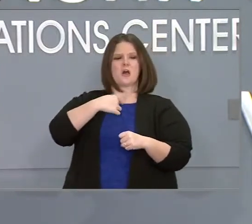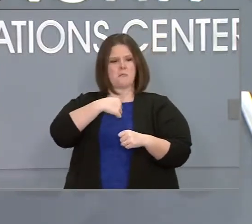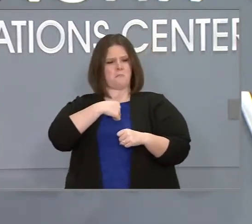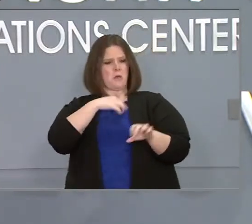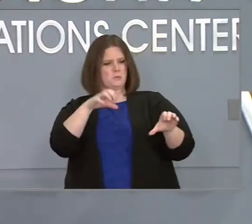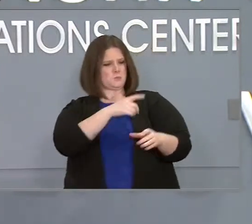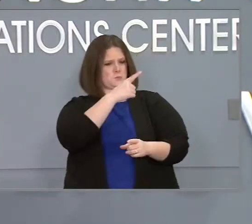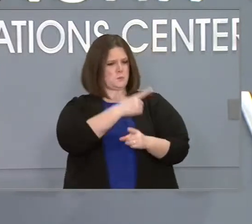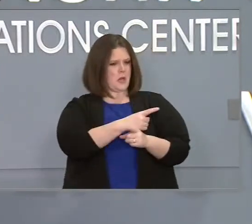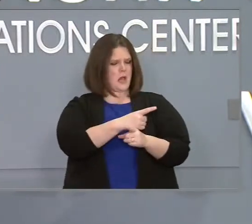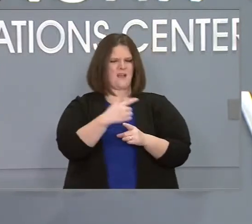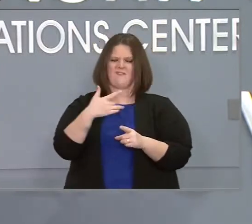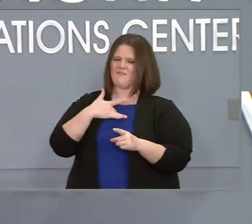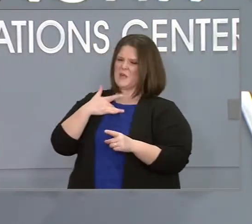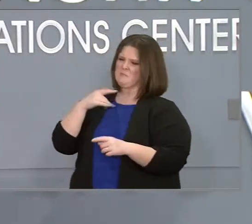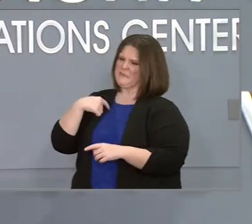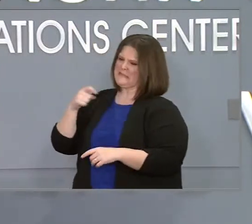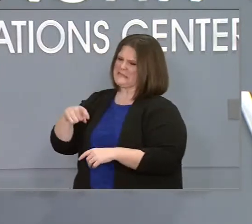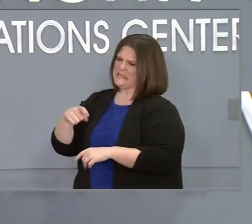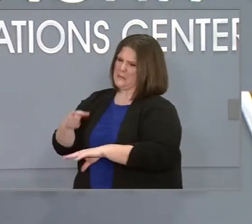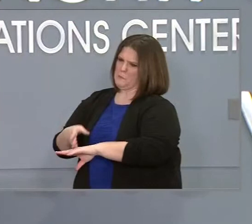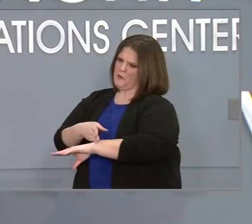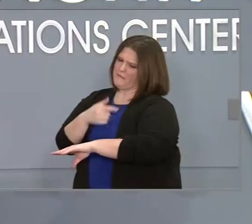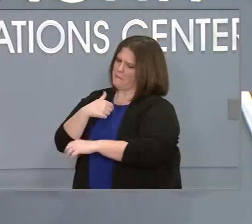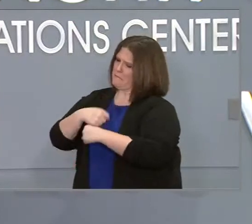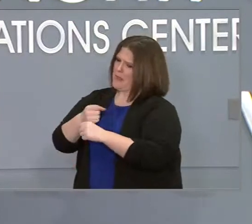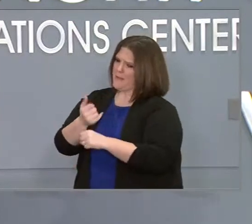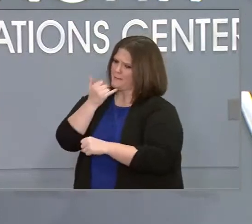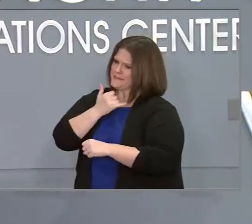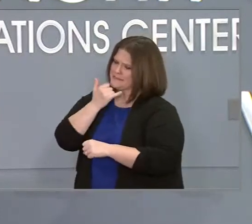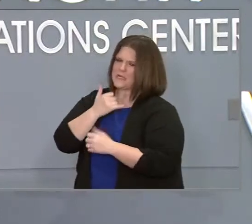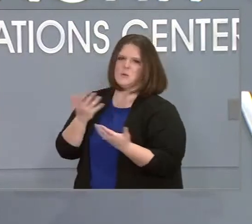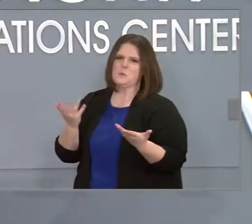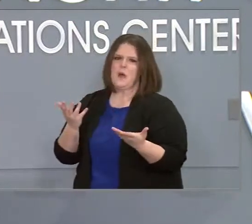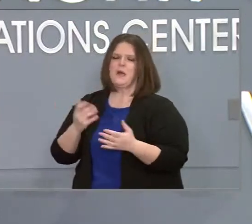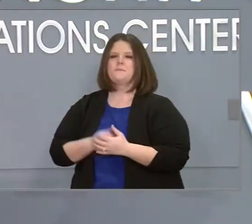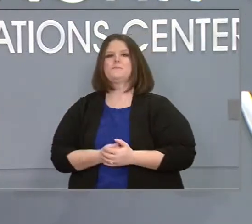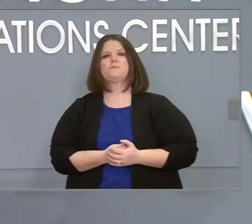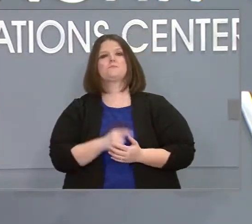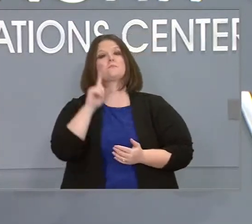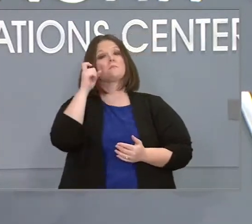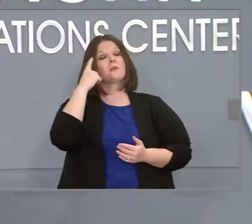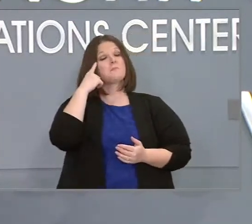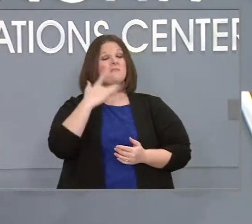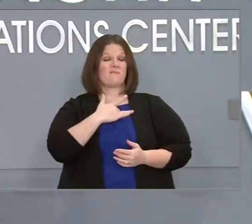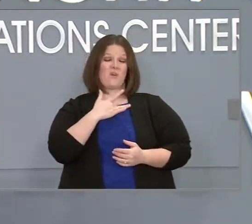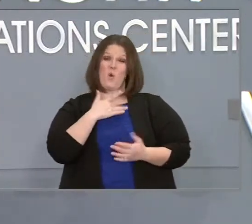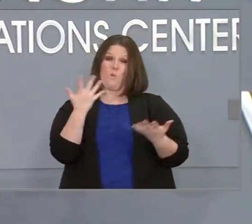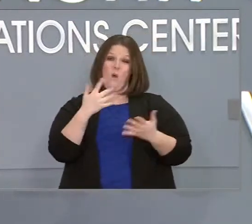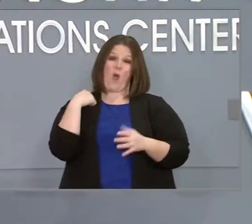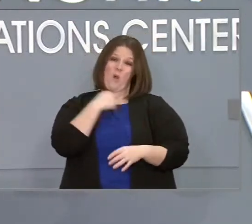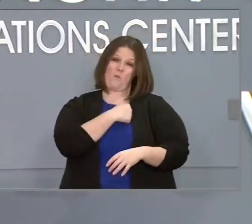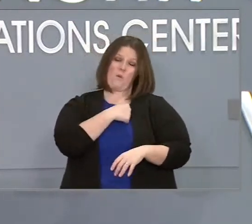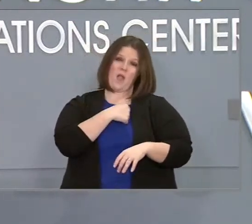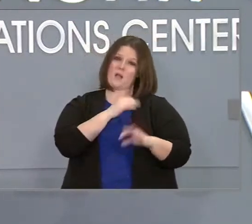later? So what we've gotten in right is as many people as we've gotten vaccinated.